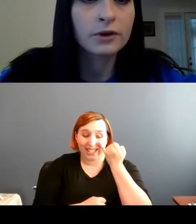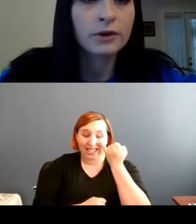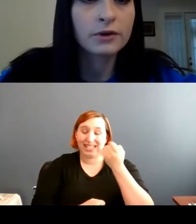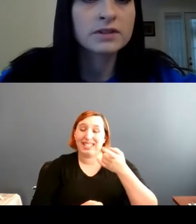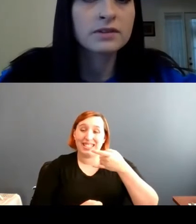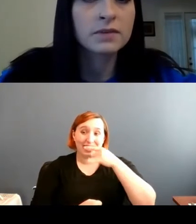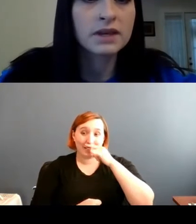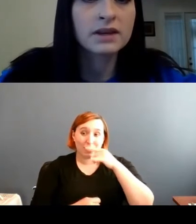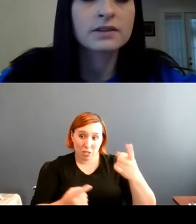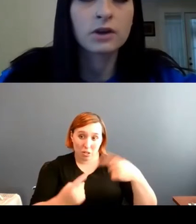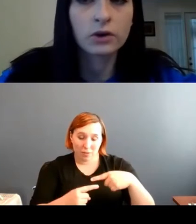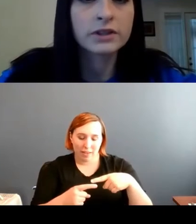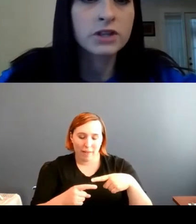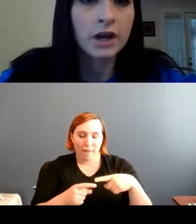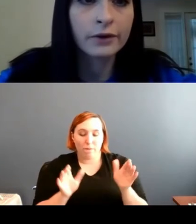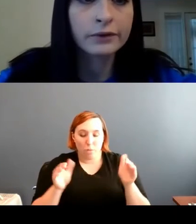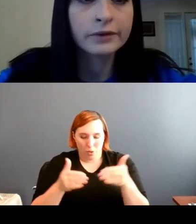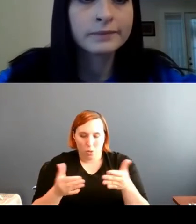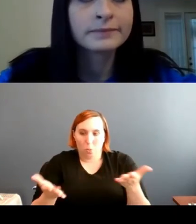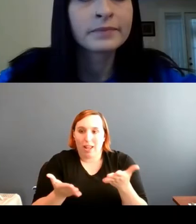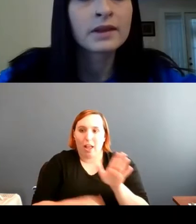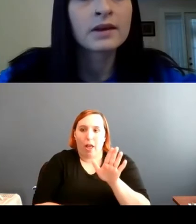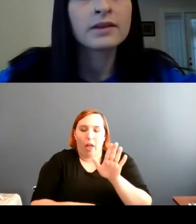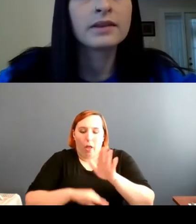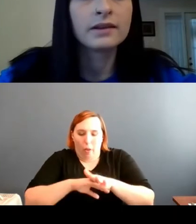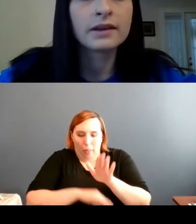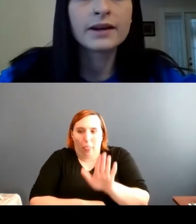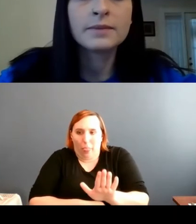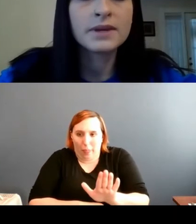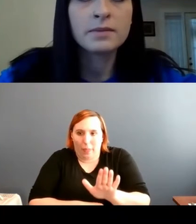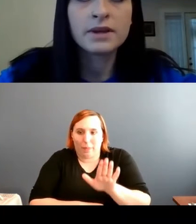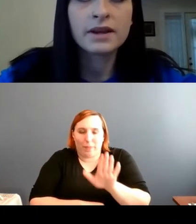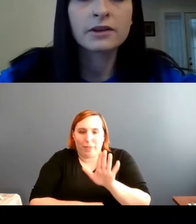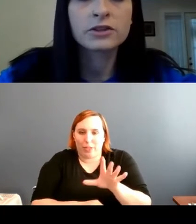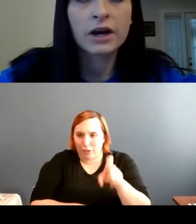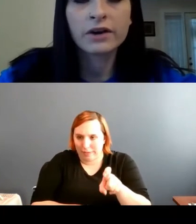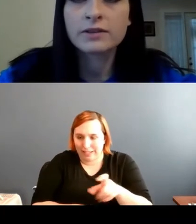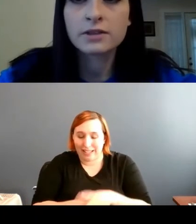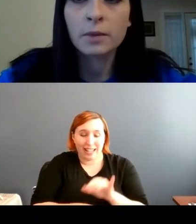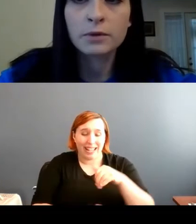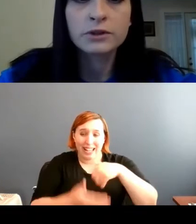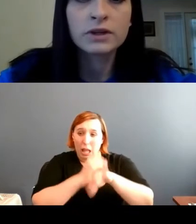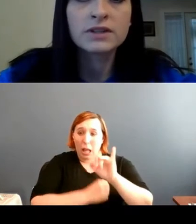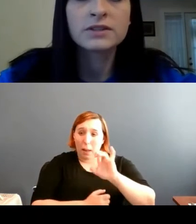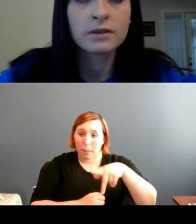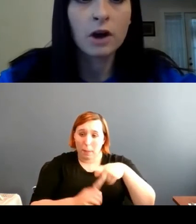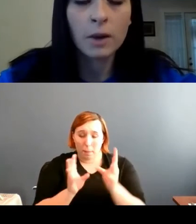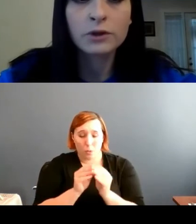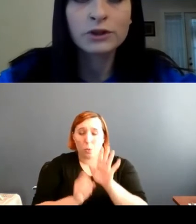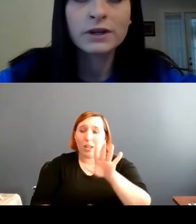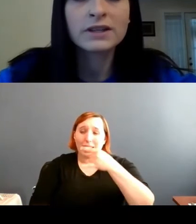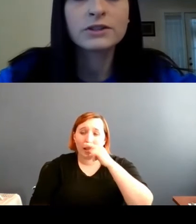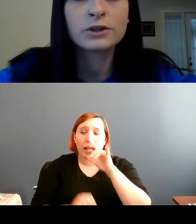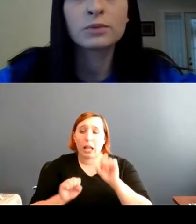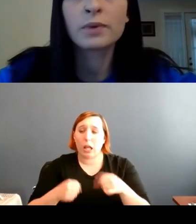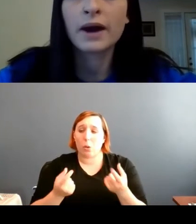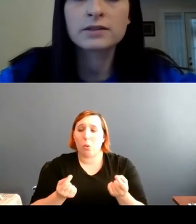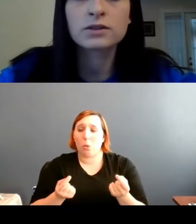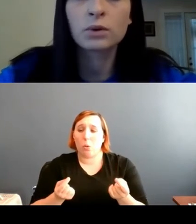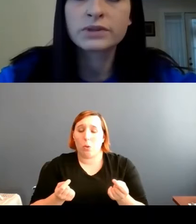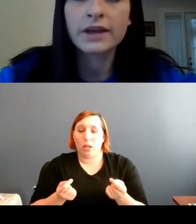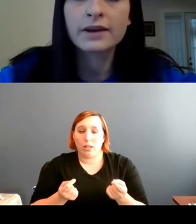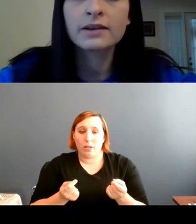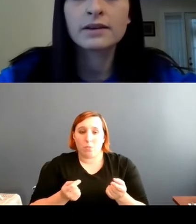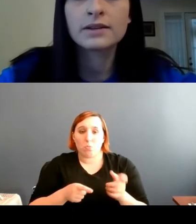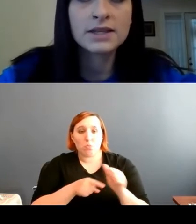the focus of the meeting is on the child. In the IEP meeting, your child has the opportunity to